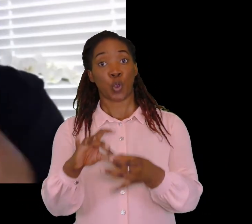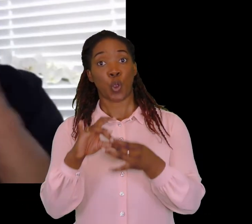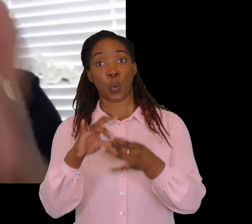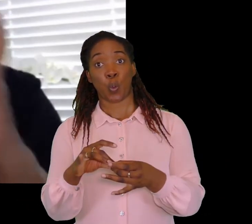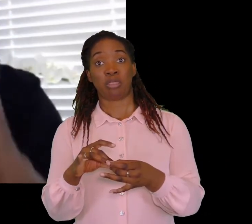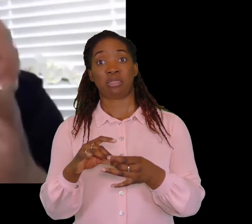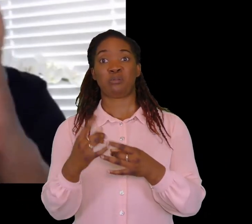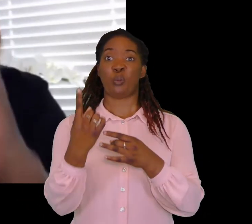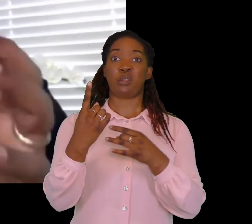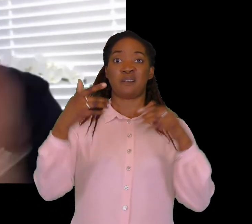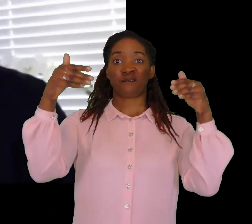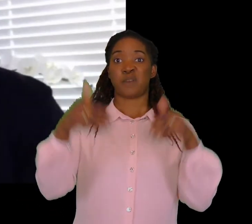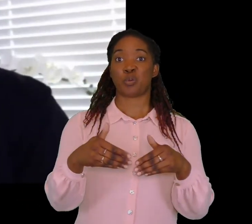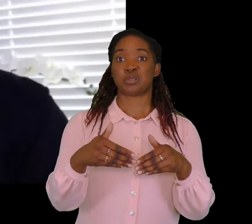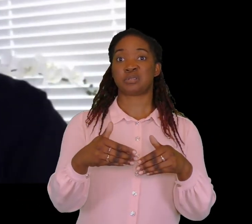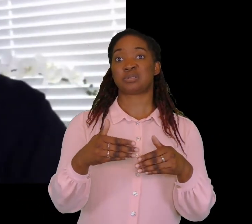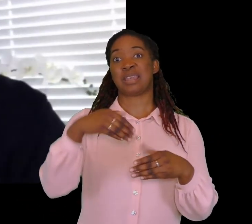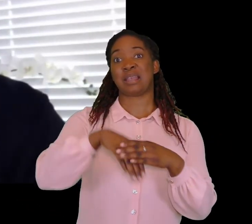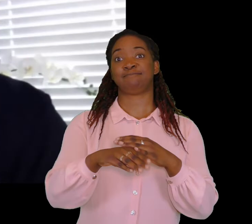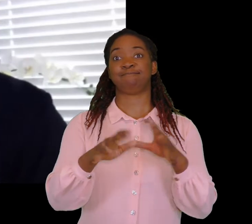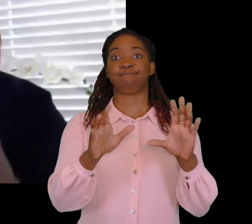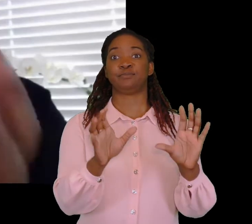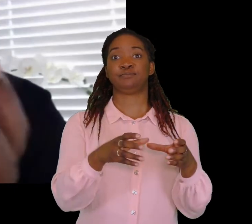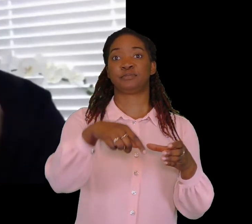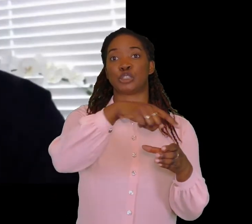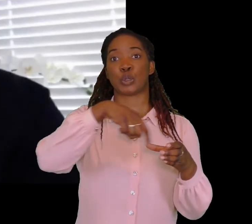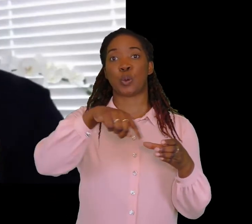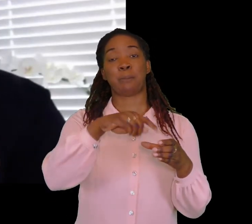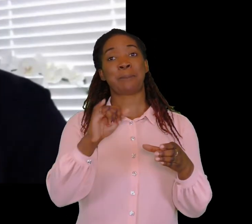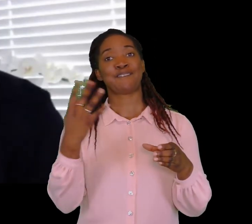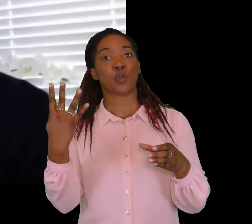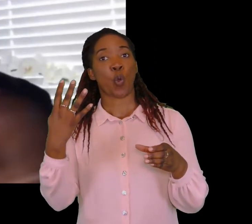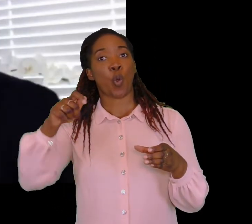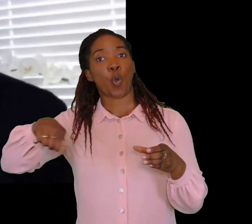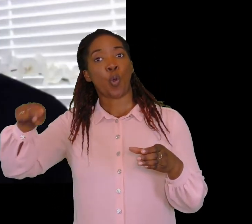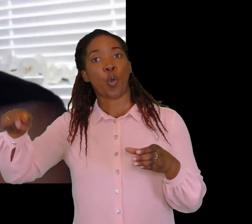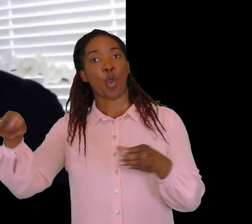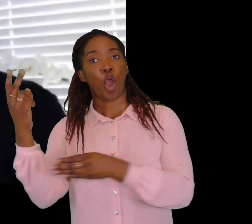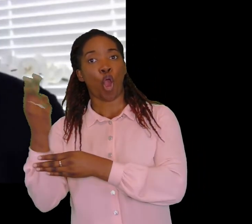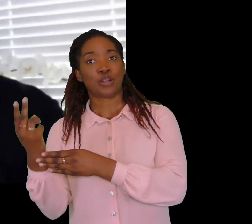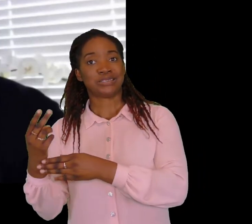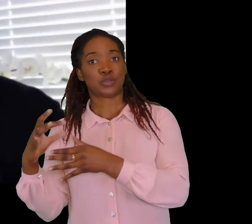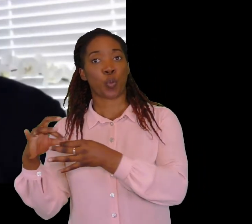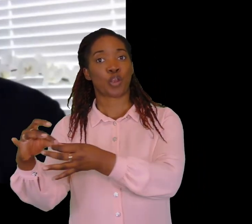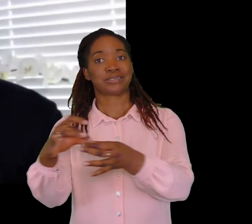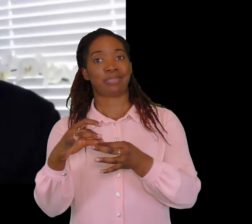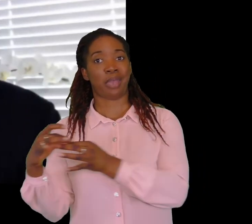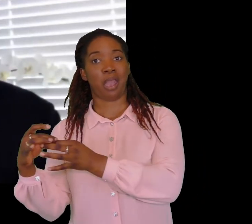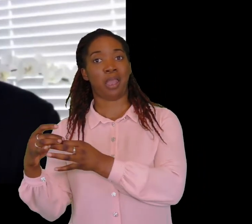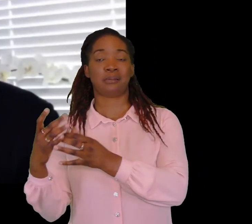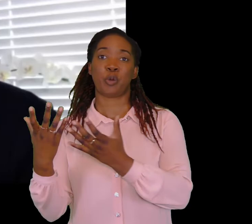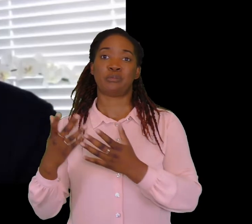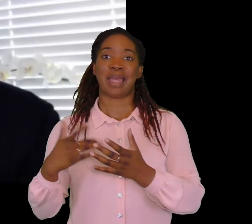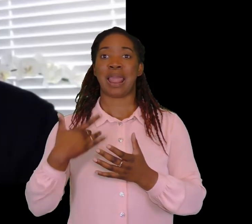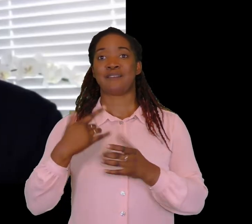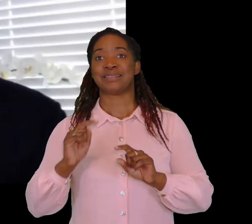a particular focus on a particular school. And there might be 4 artists who were working together from different parts of the country. So there was a